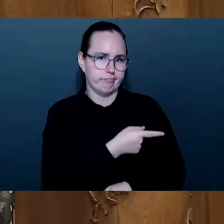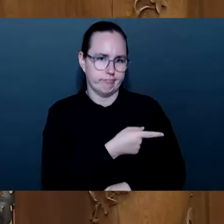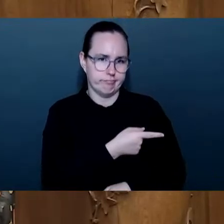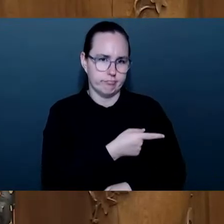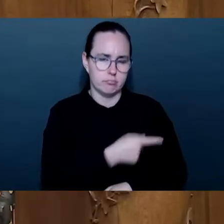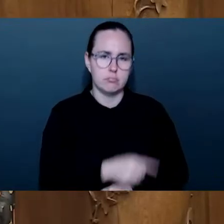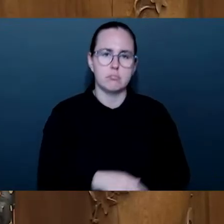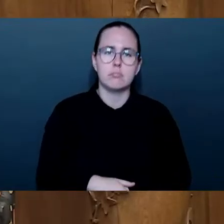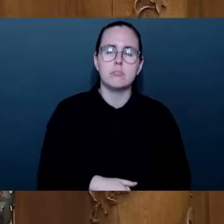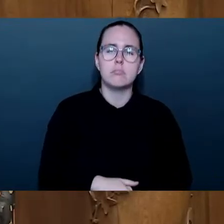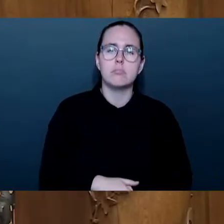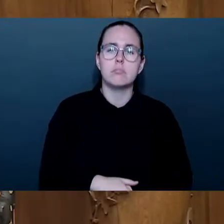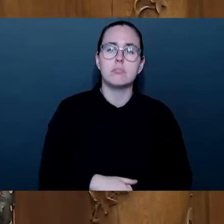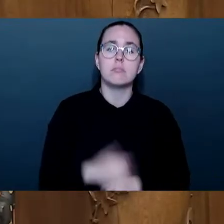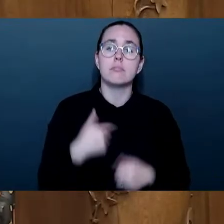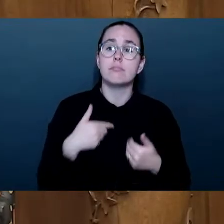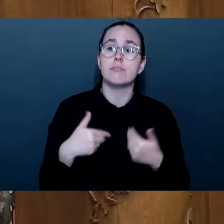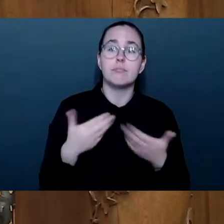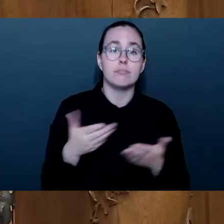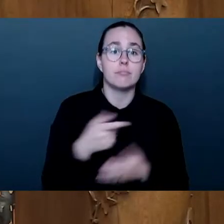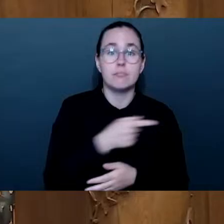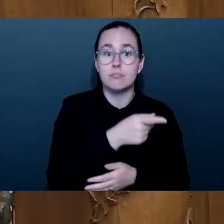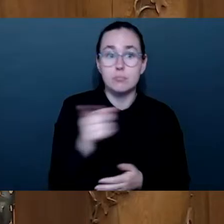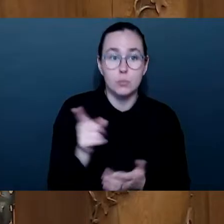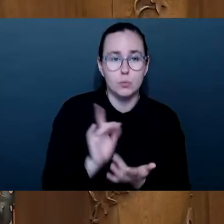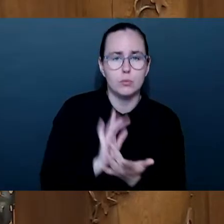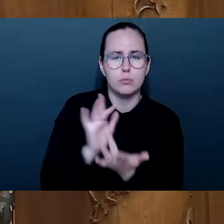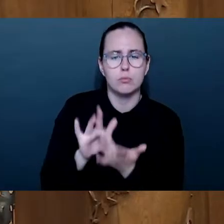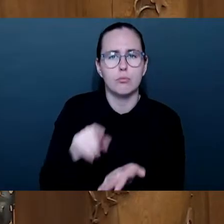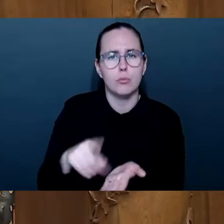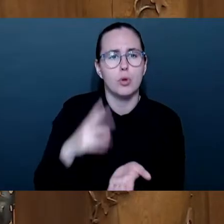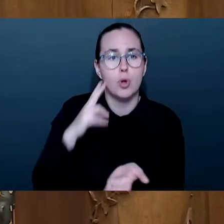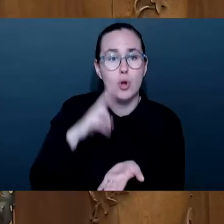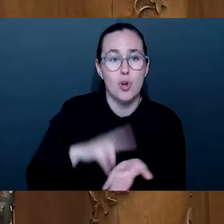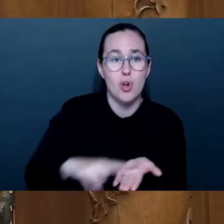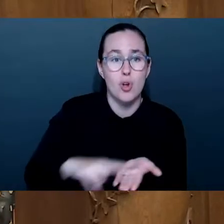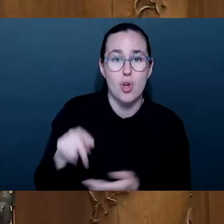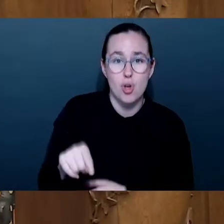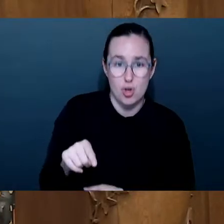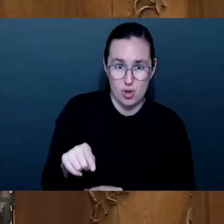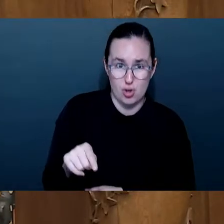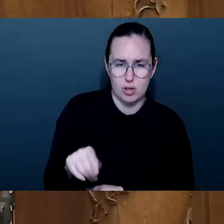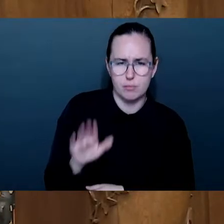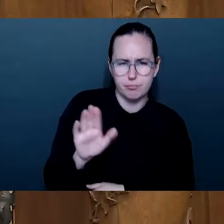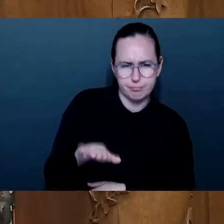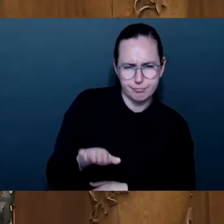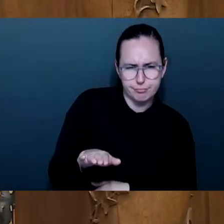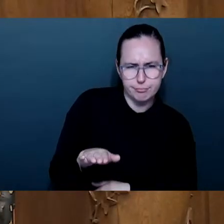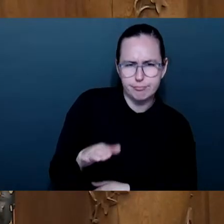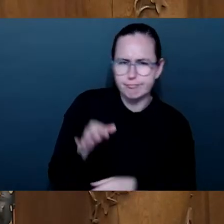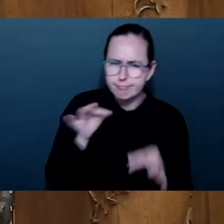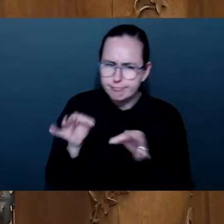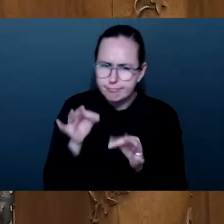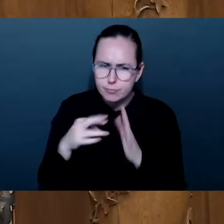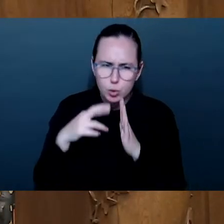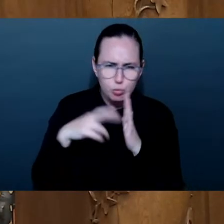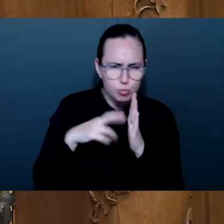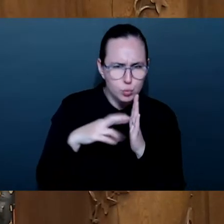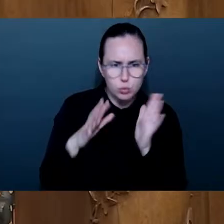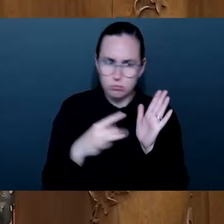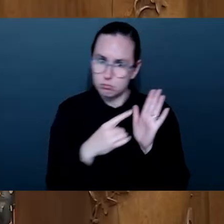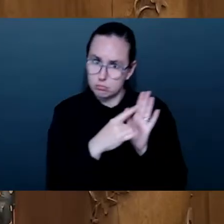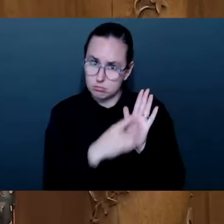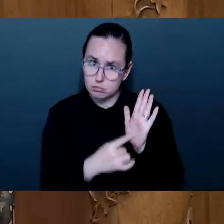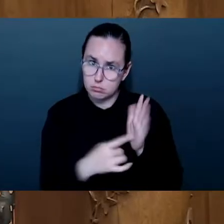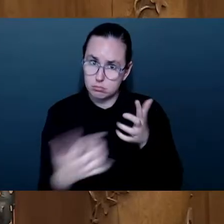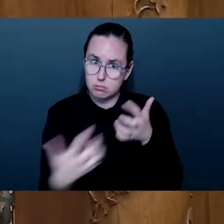table on the application of these rules. The Chair urges private members to undertake their due diligence in respect